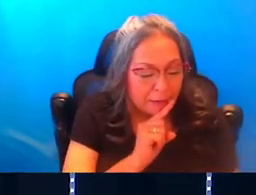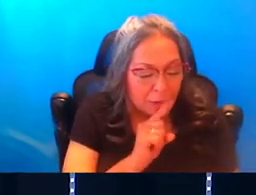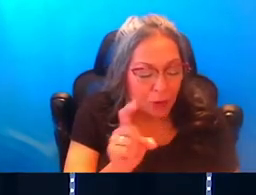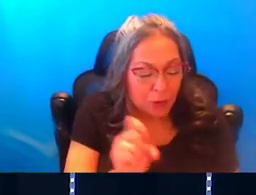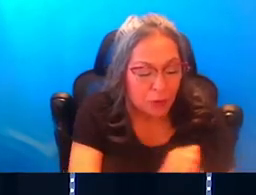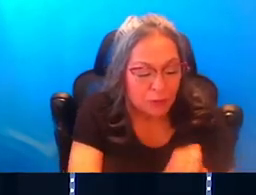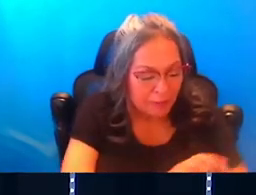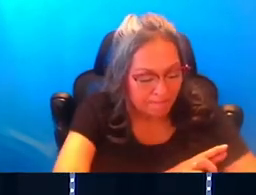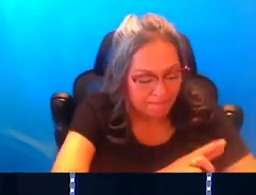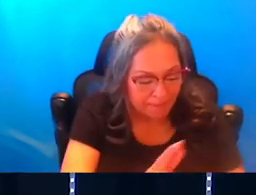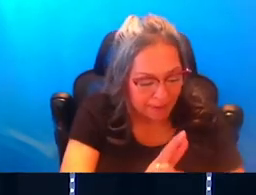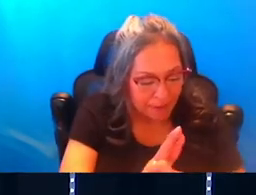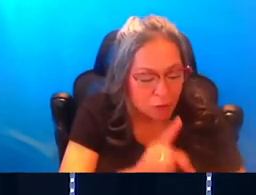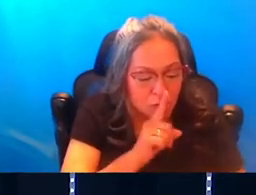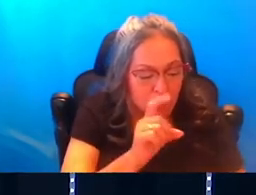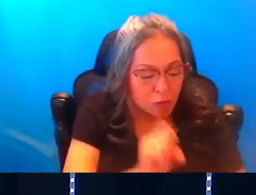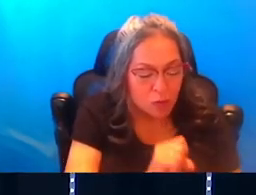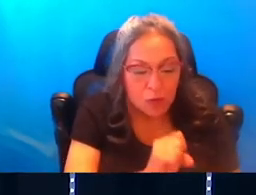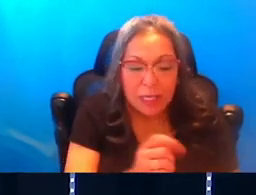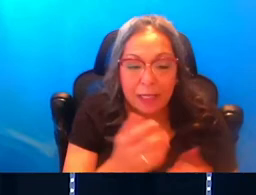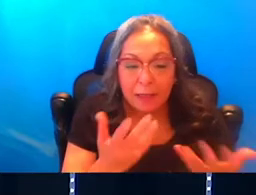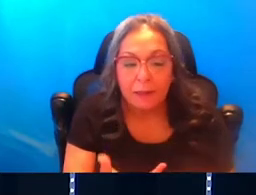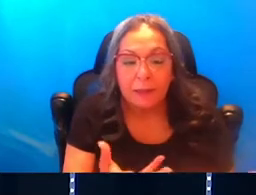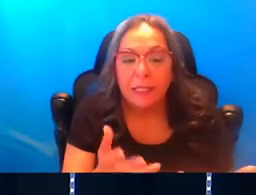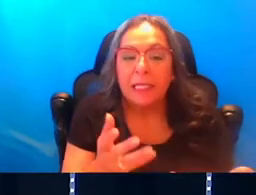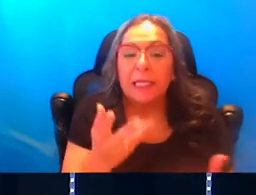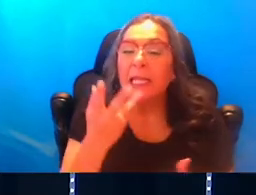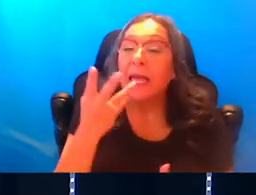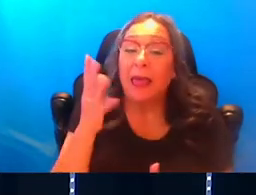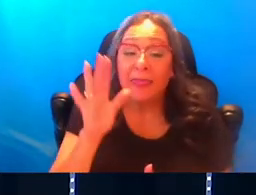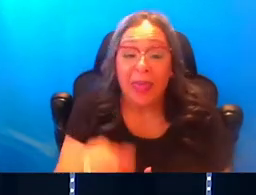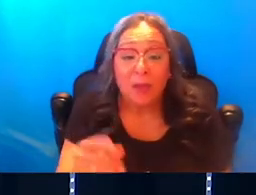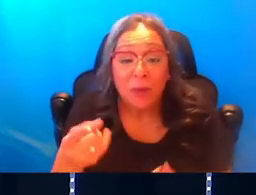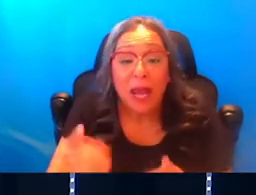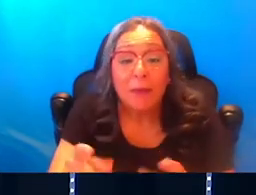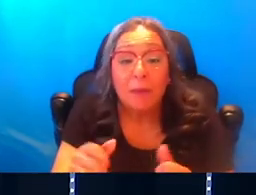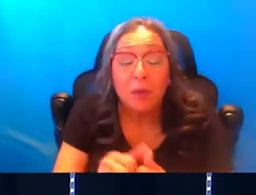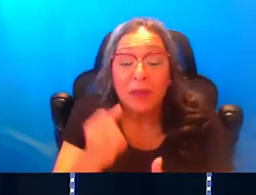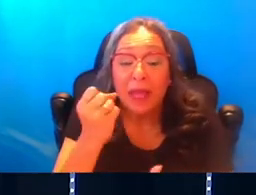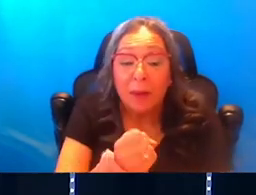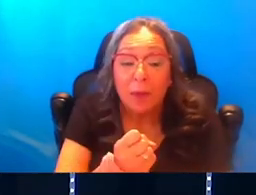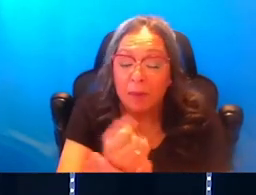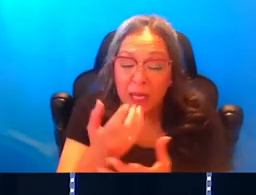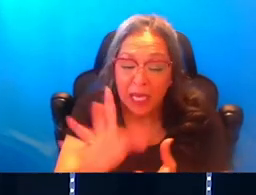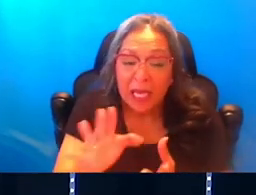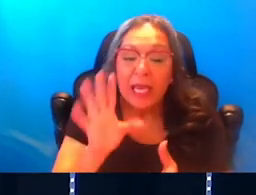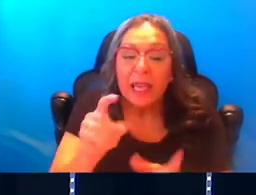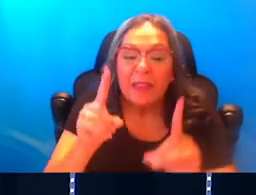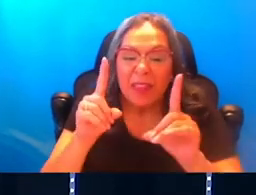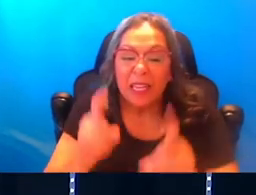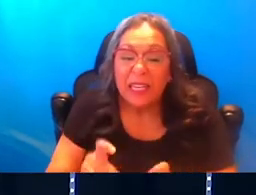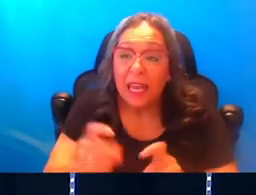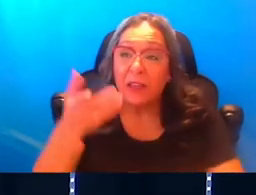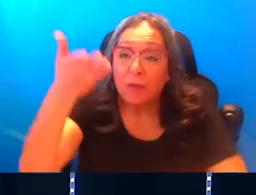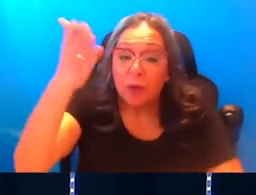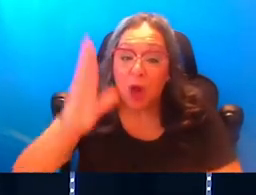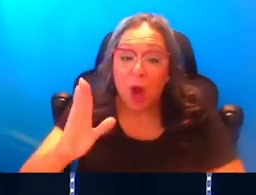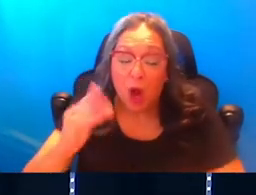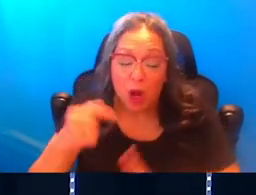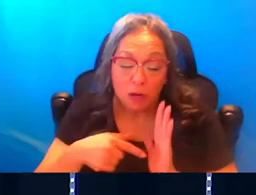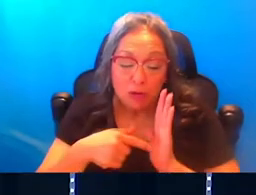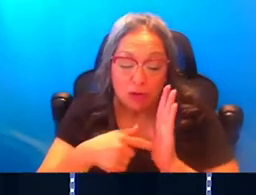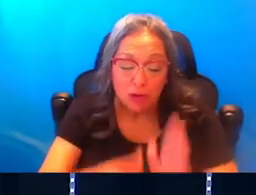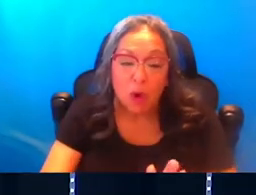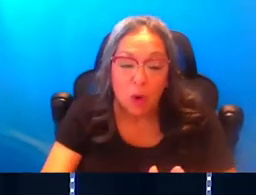And both of these things happen in Abraham. It reveals the faith that was already inside of him, but it also takes him to a new